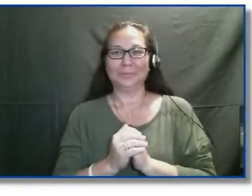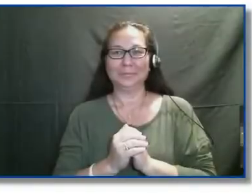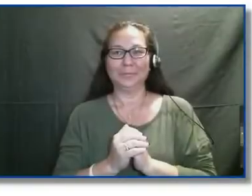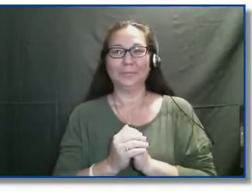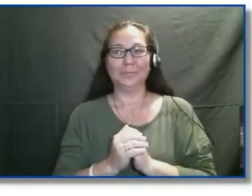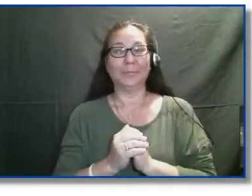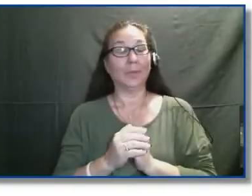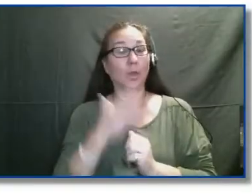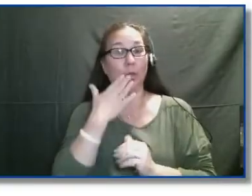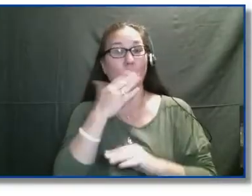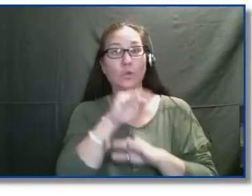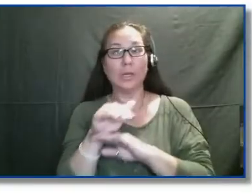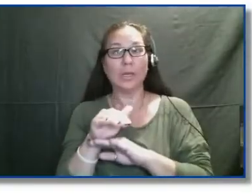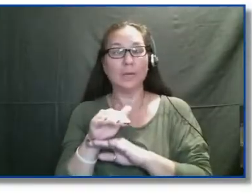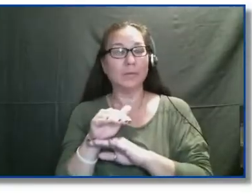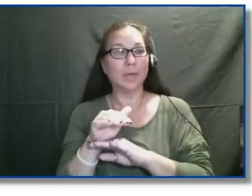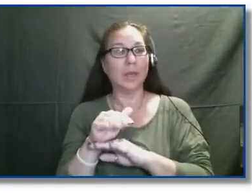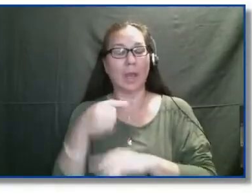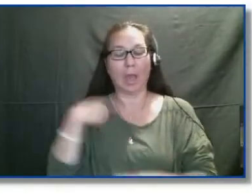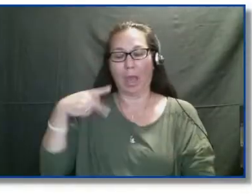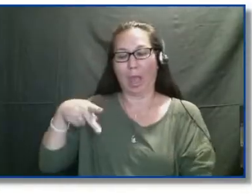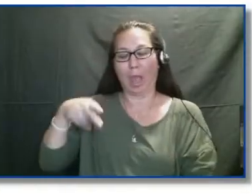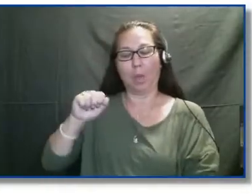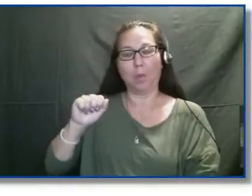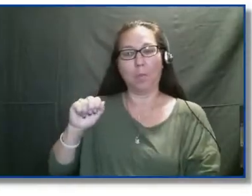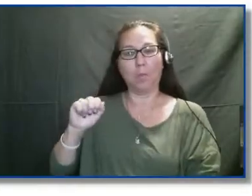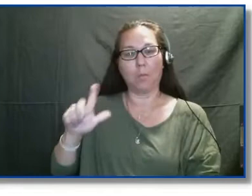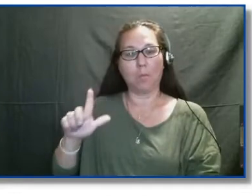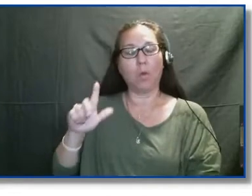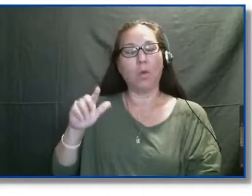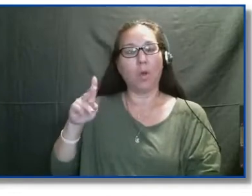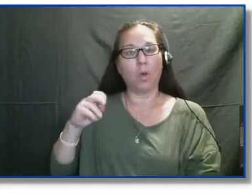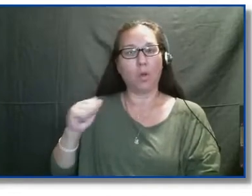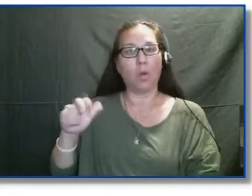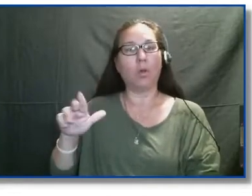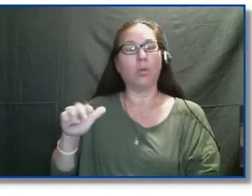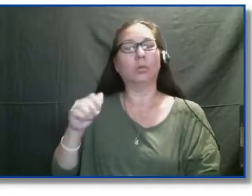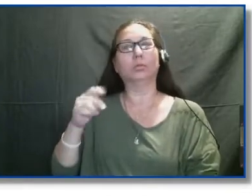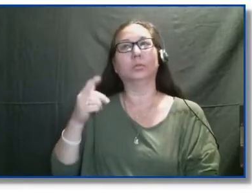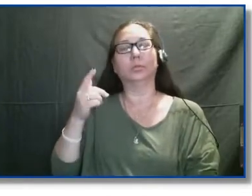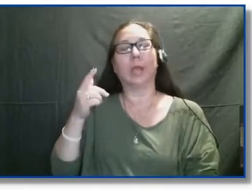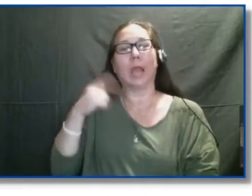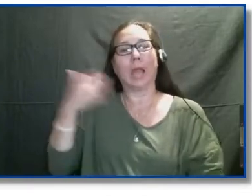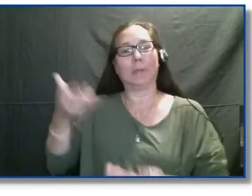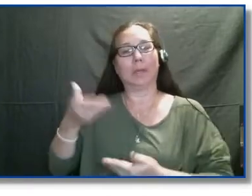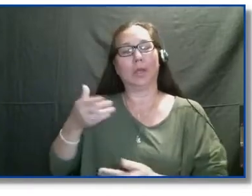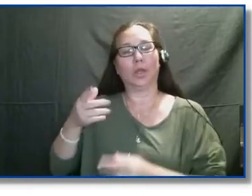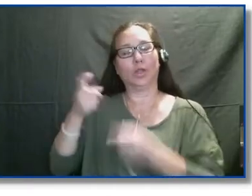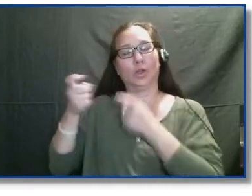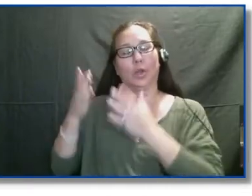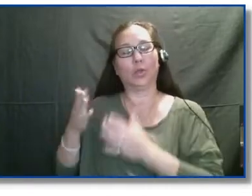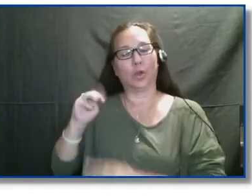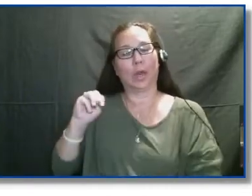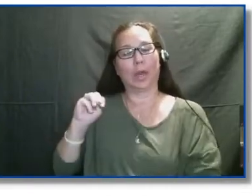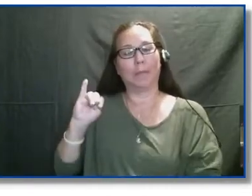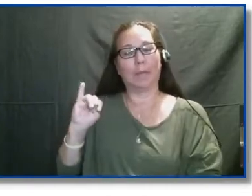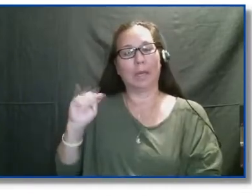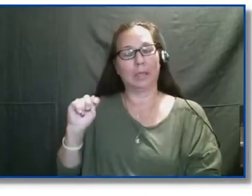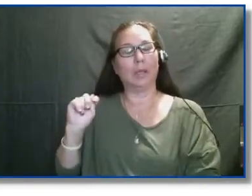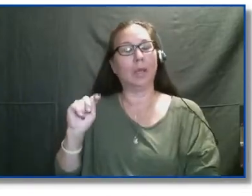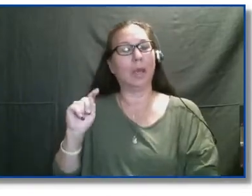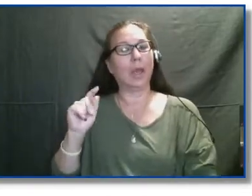Good evening, everyone. I'm Paul Hudd, the director of the List Visual Arts Center here at MIT, and it is my great pleasure to welcome